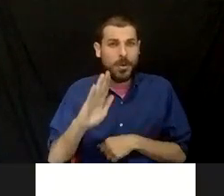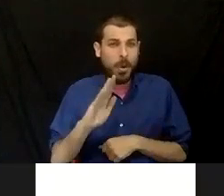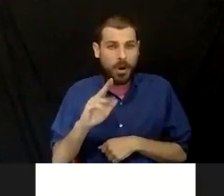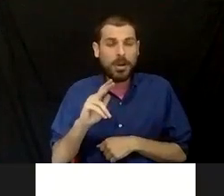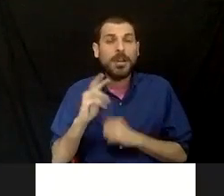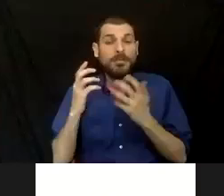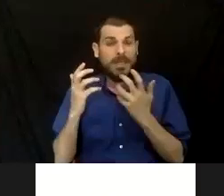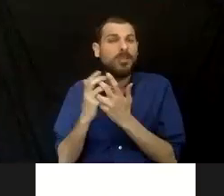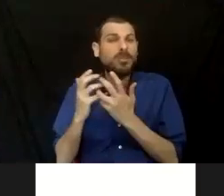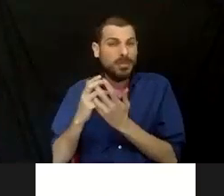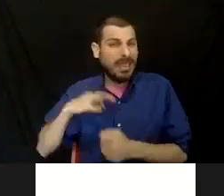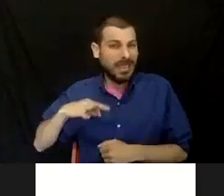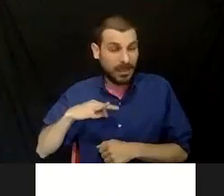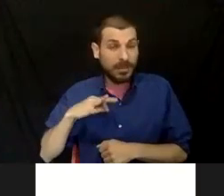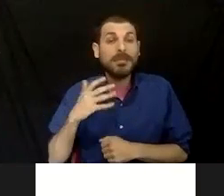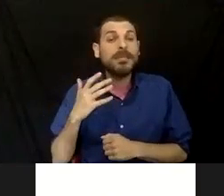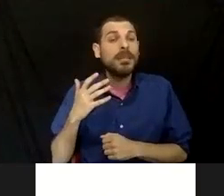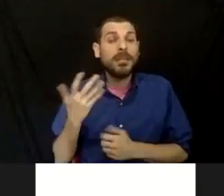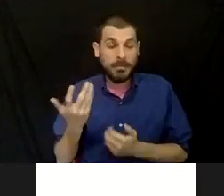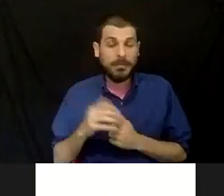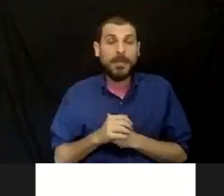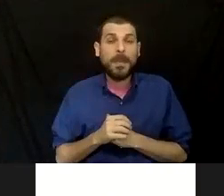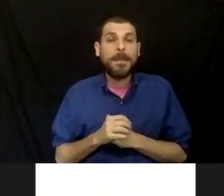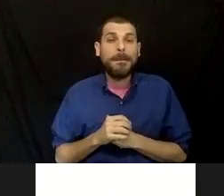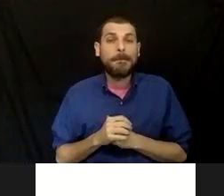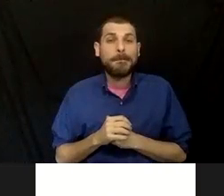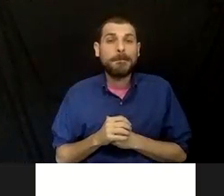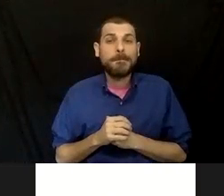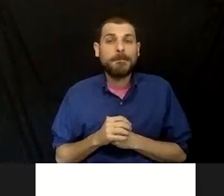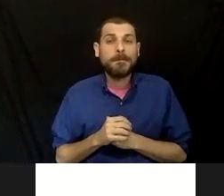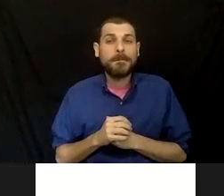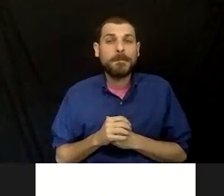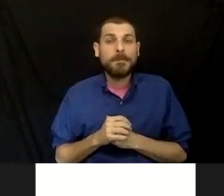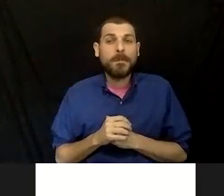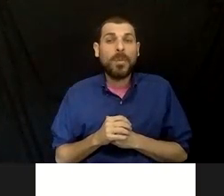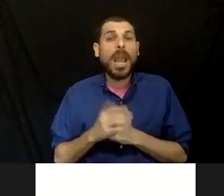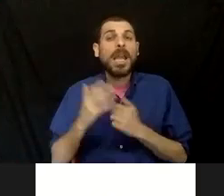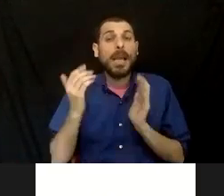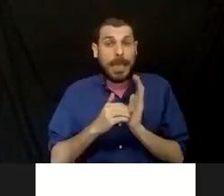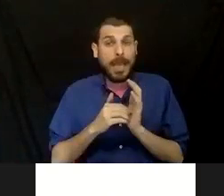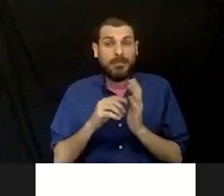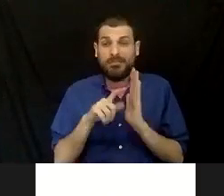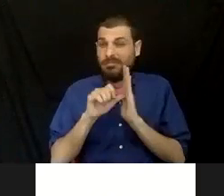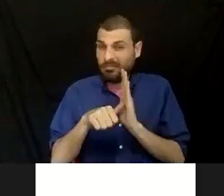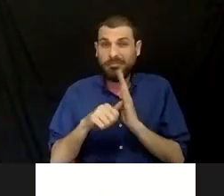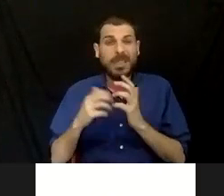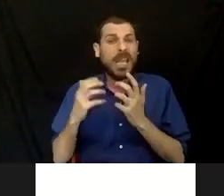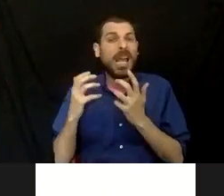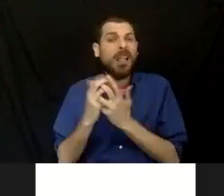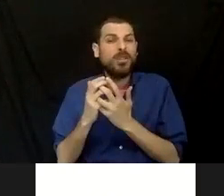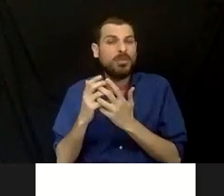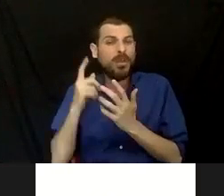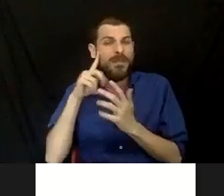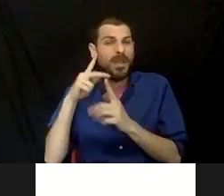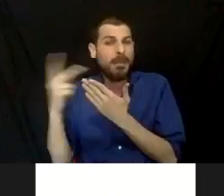out of work for reasons related to COVID-19. So by out of work, what they mean is if you quit,